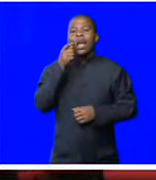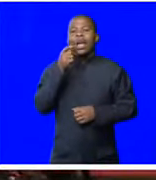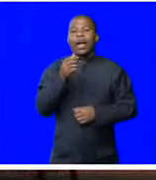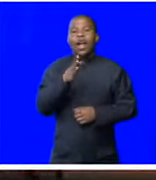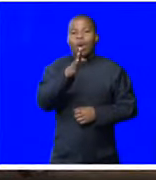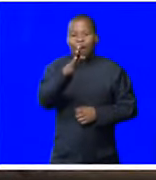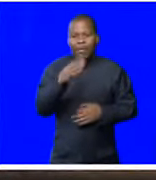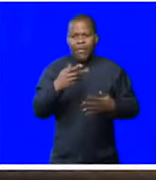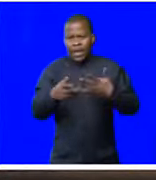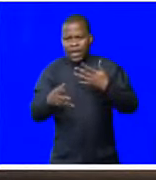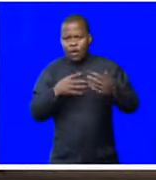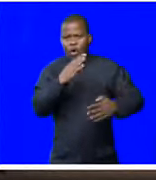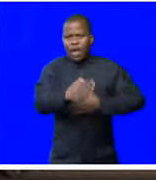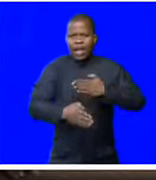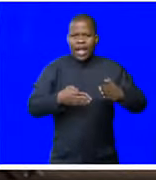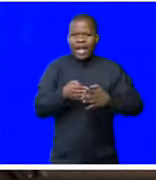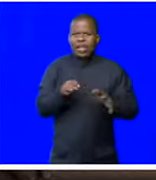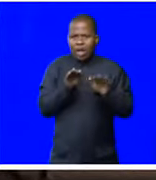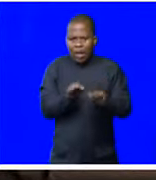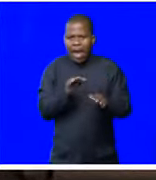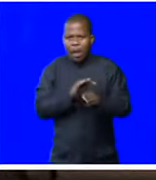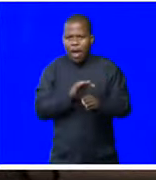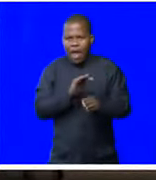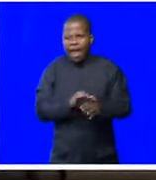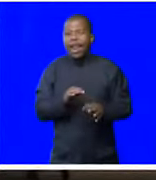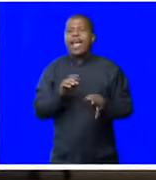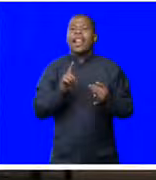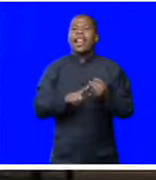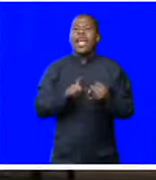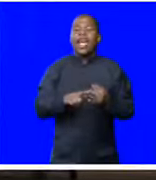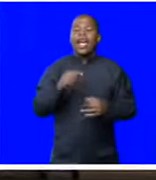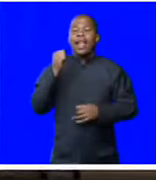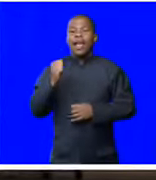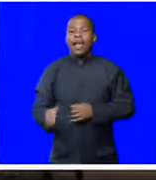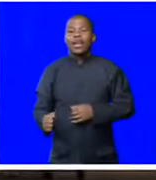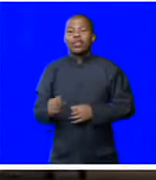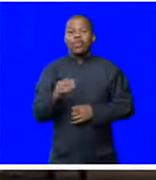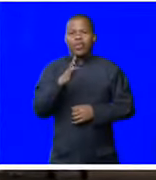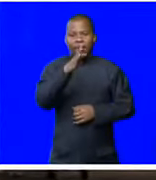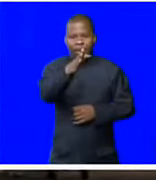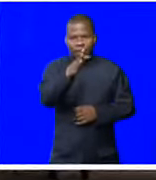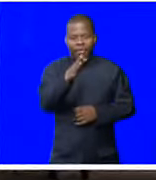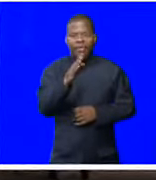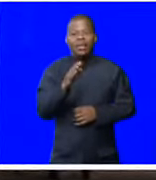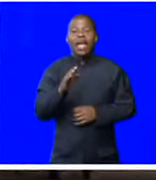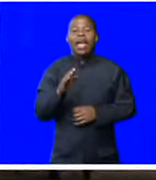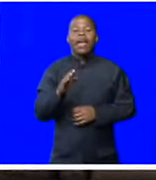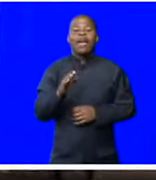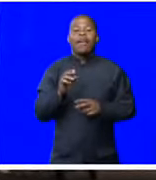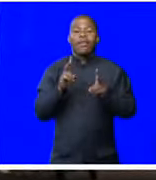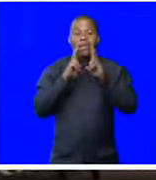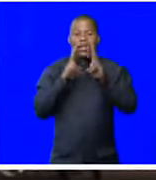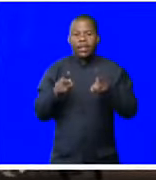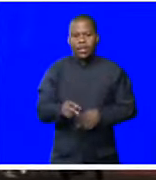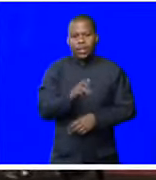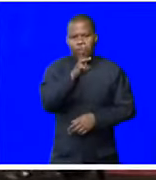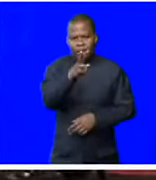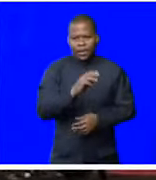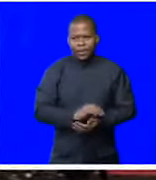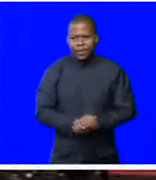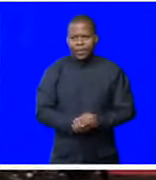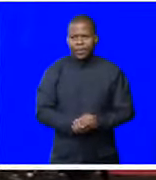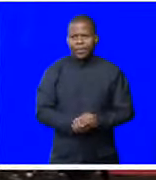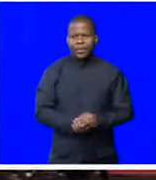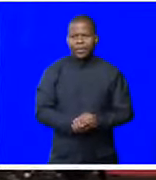Handcraft Market, as well as Swazi Kangles on the visitation list. Reporting for Eswatini TV News, I am Samuel Sibekoza with